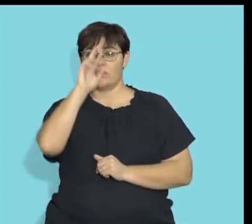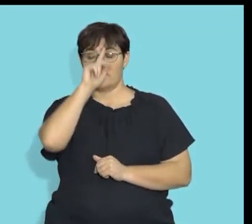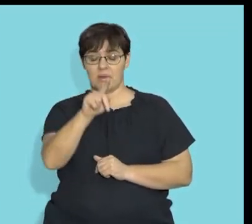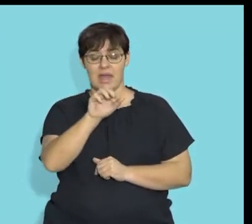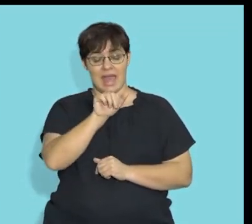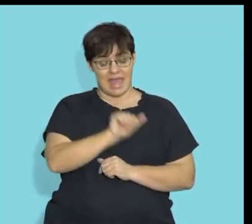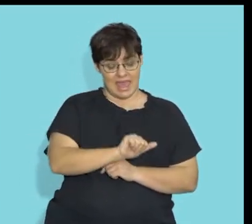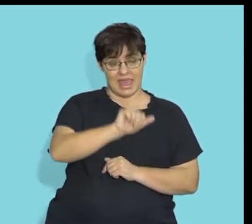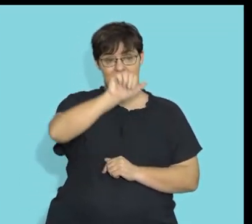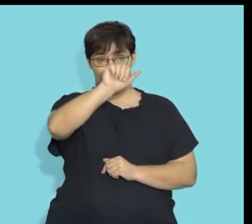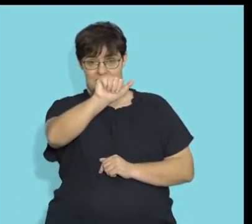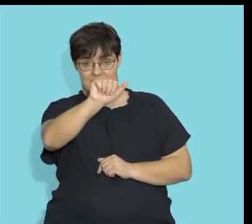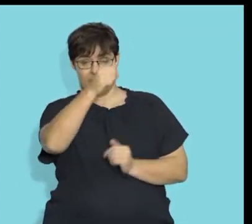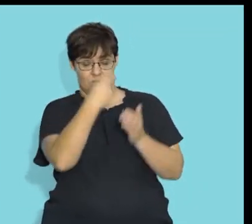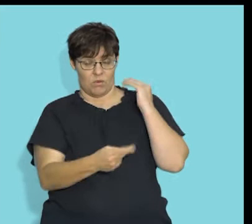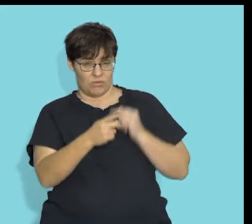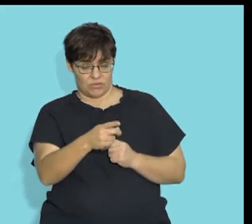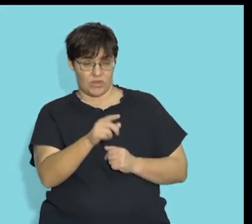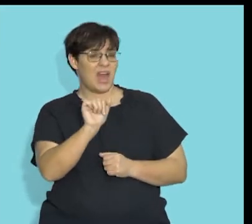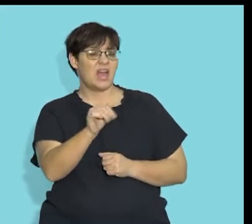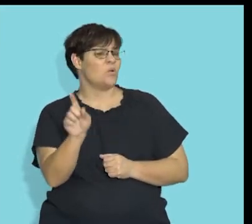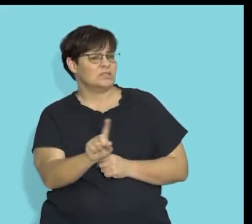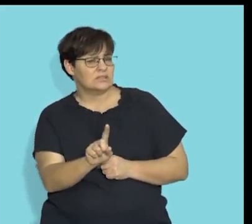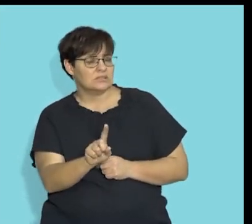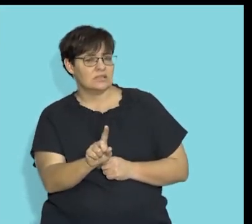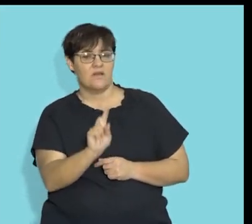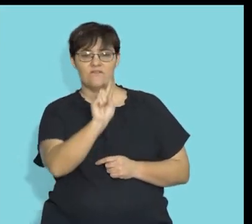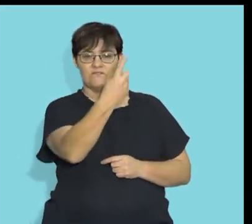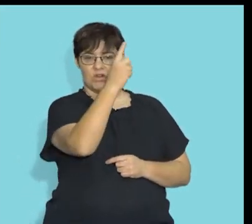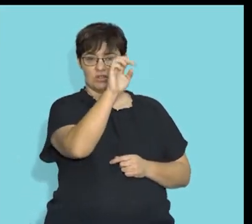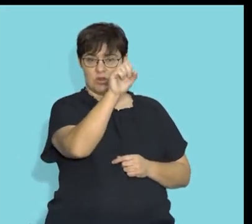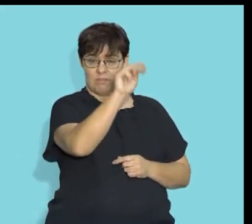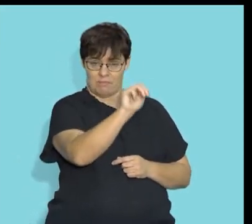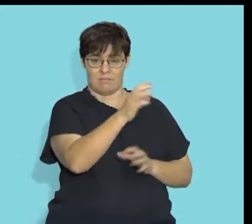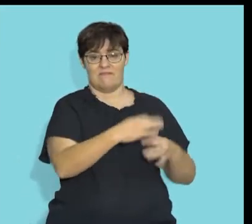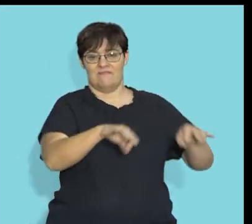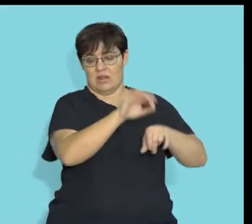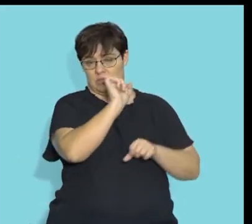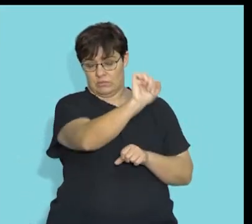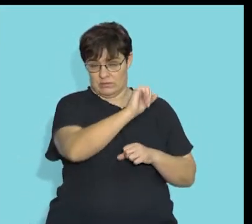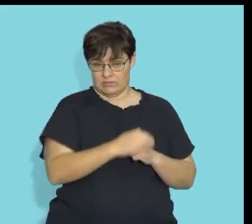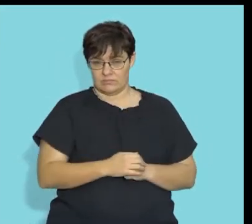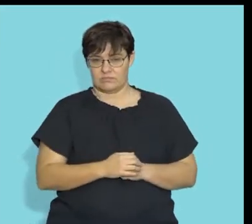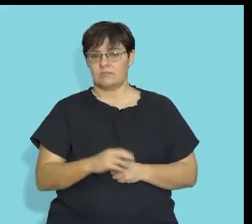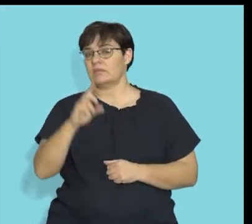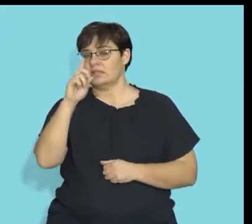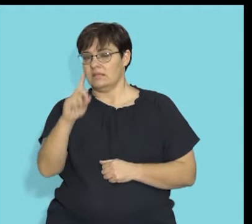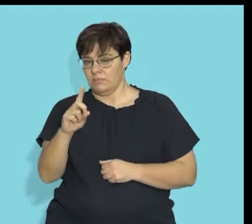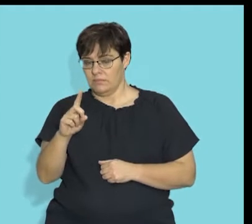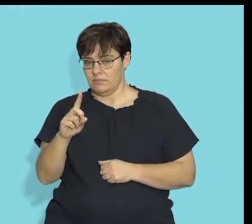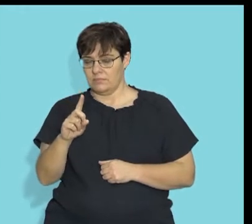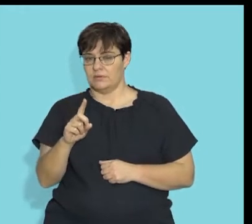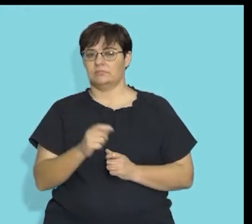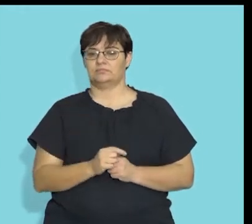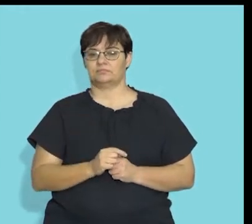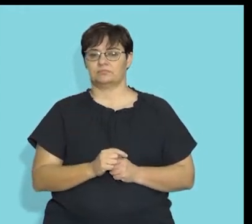Please remember that in each of these cases, a is referring to the value of the first term. D is